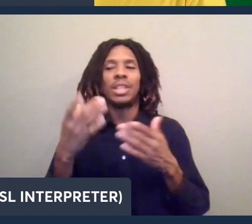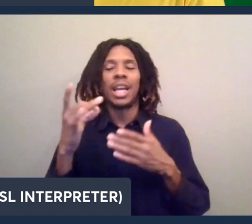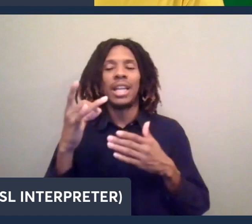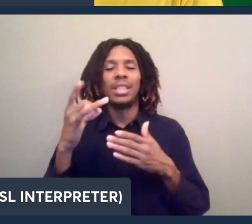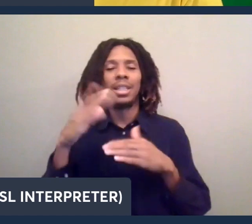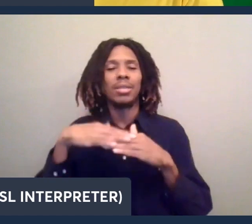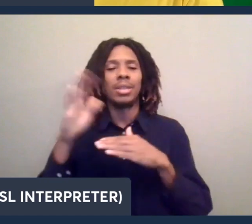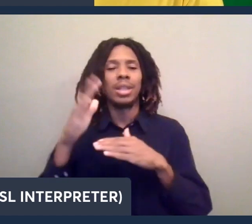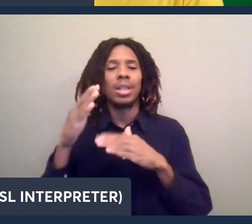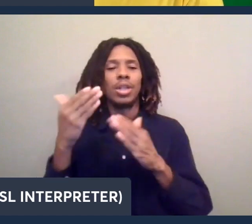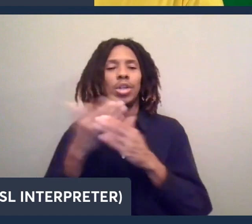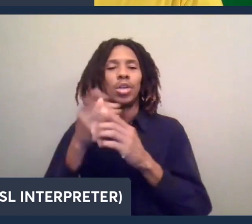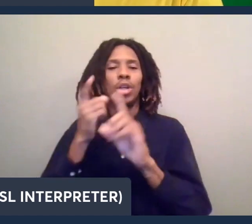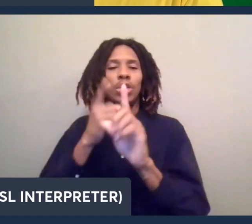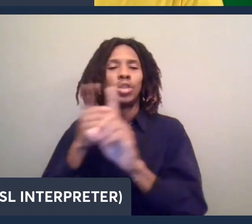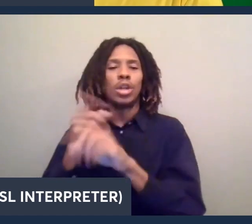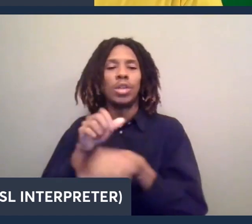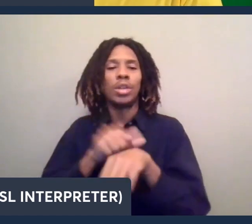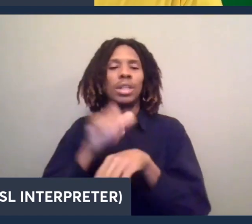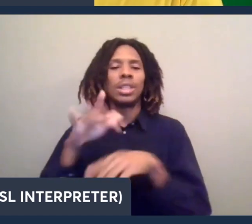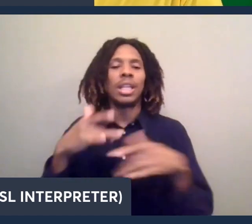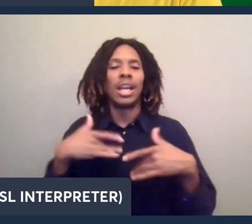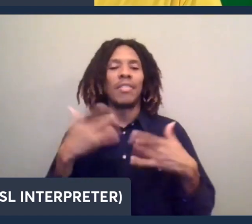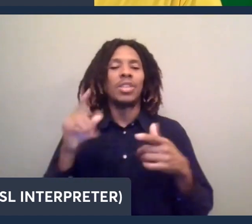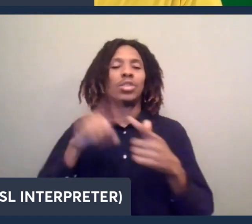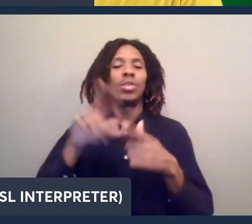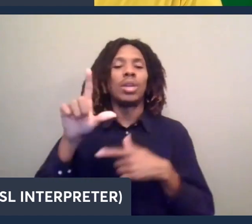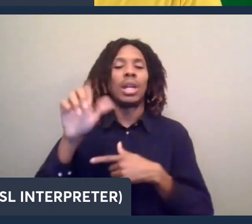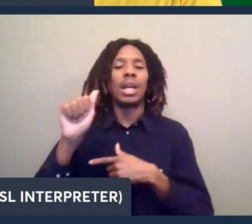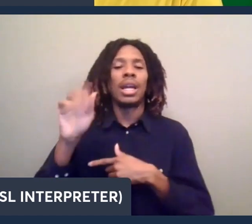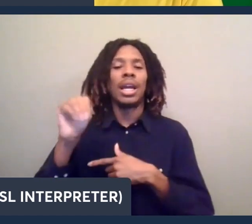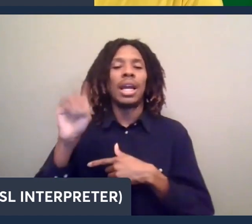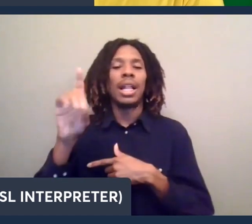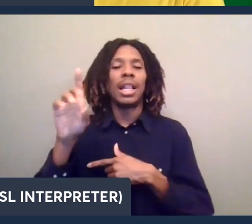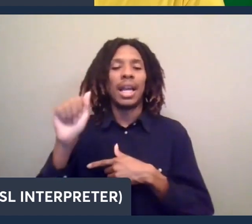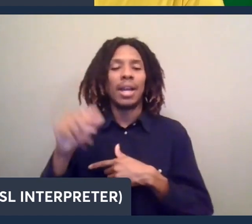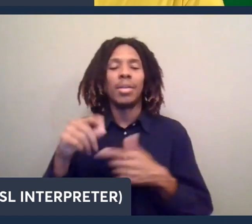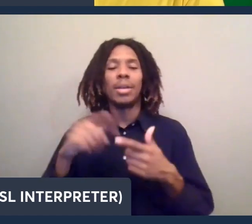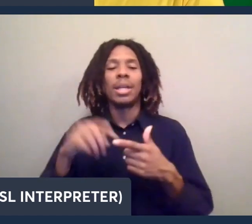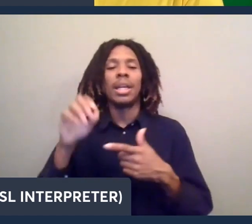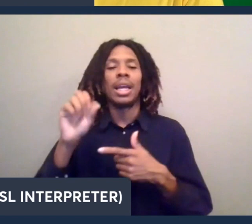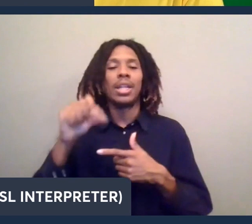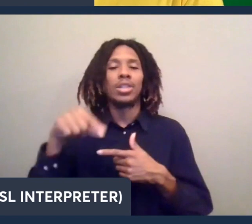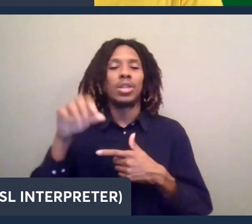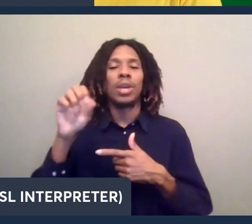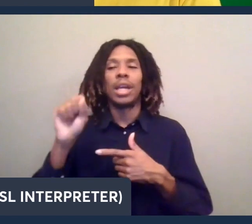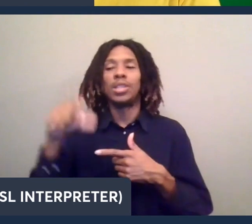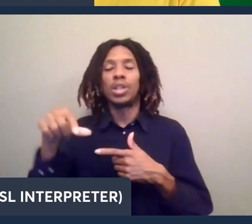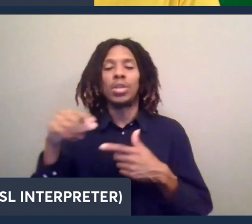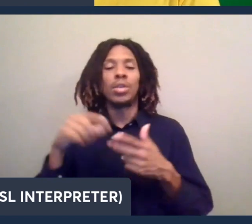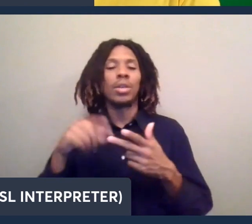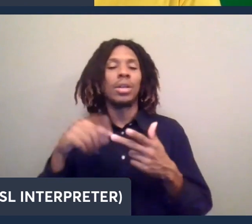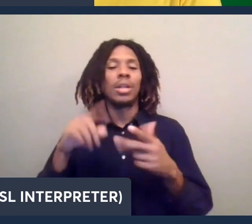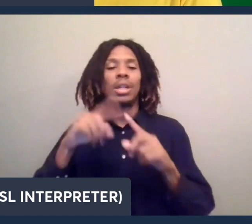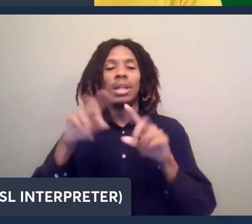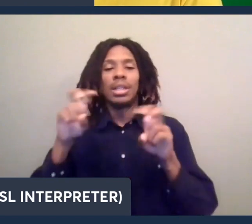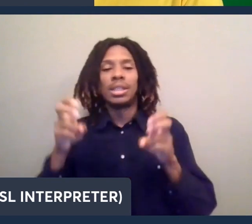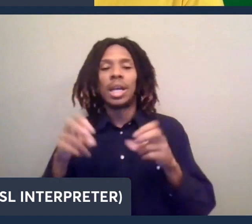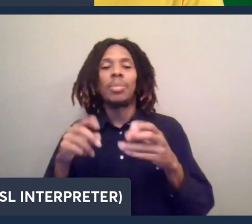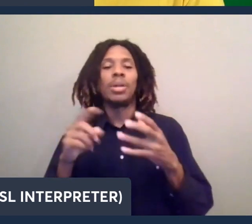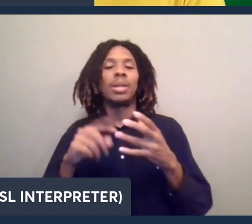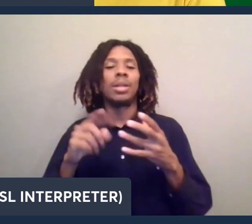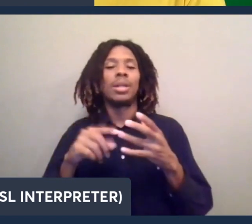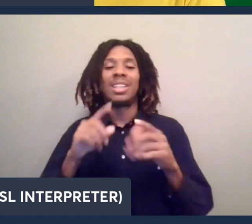of new targets. You can send your events to Lambda functions. You can send your events to SQSQs, SNS topics, Kinesis streams,